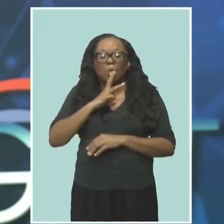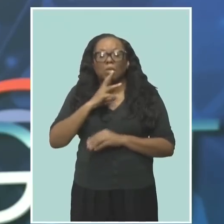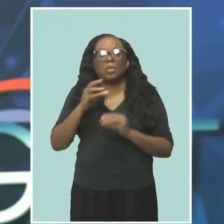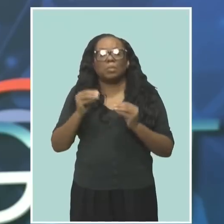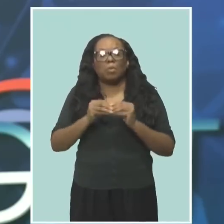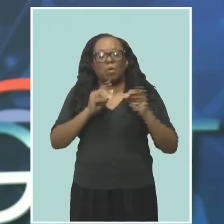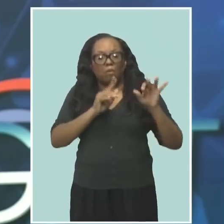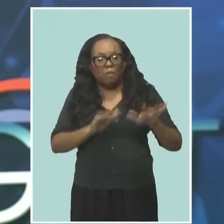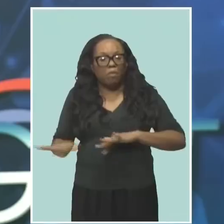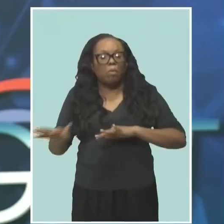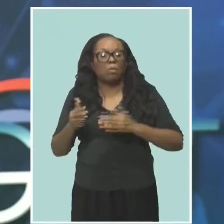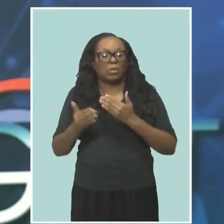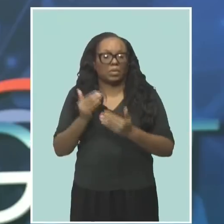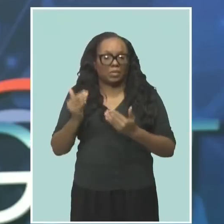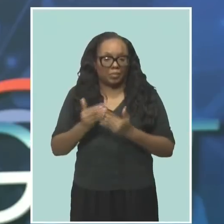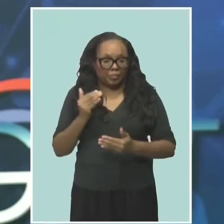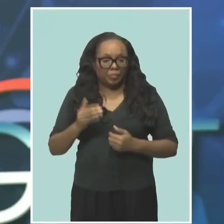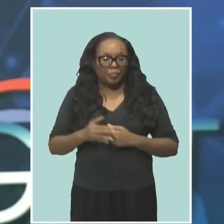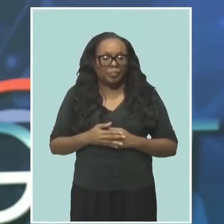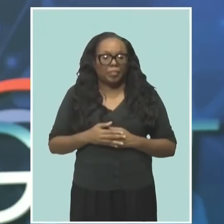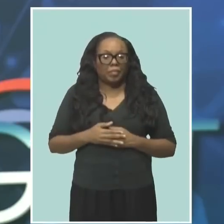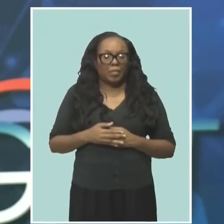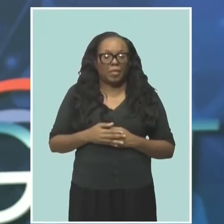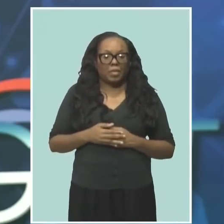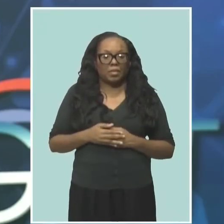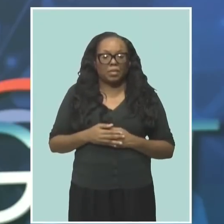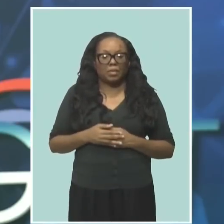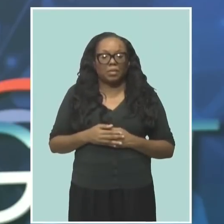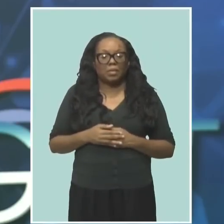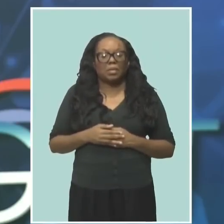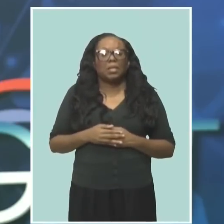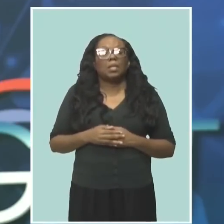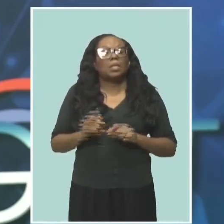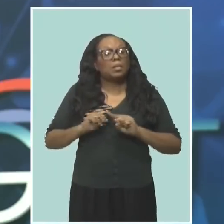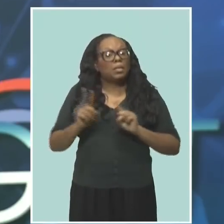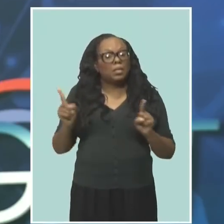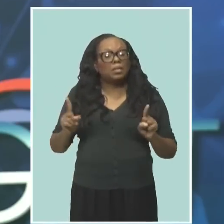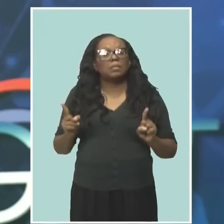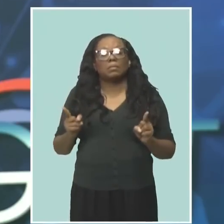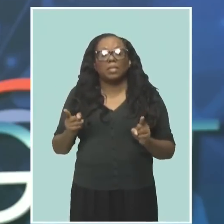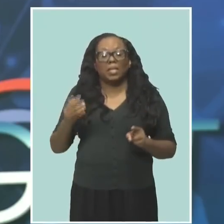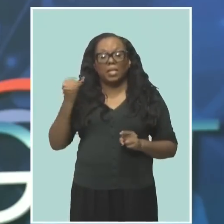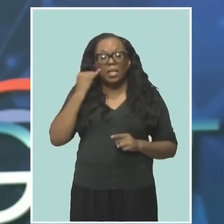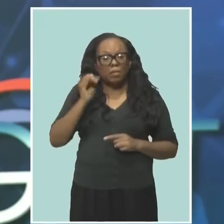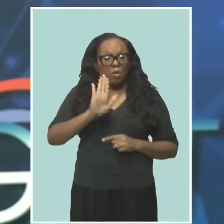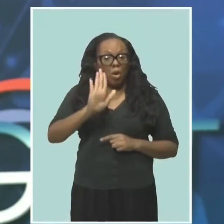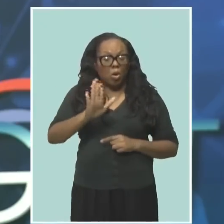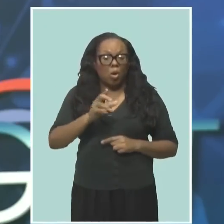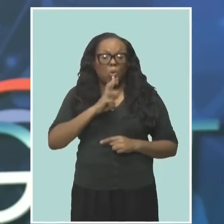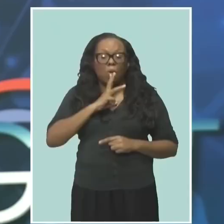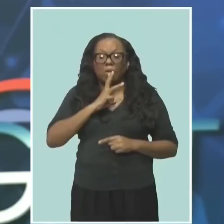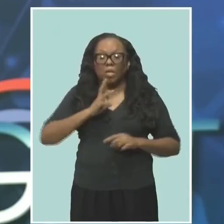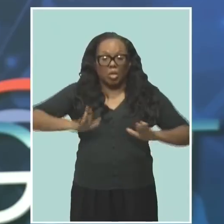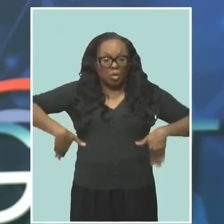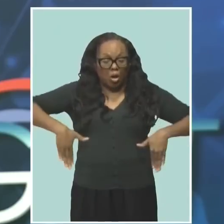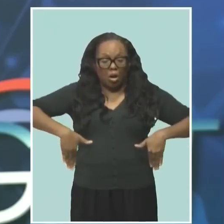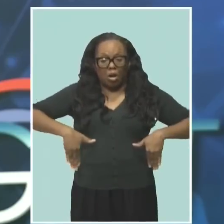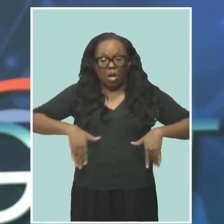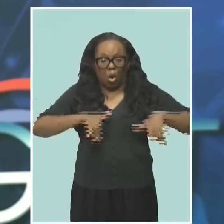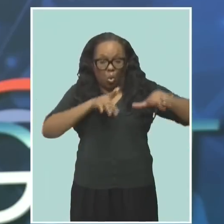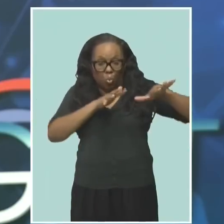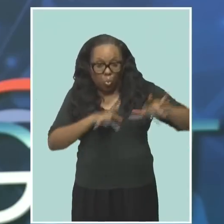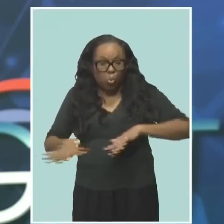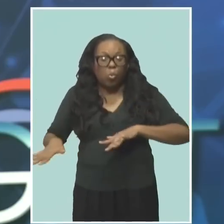improving. BWA officials are advising customers the system will take time to return to normalcy and low pressure could be expected in